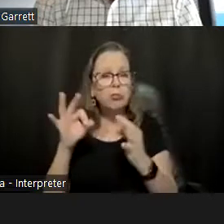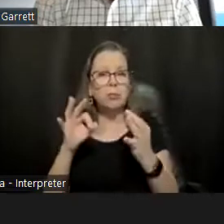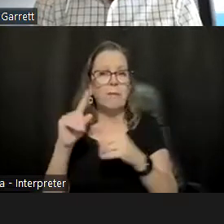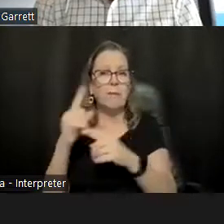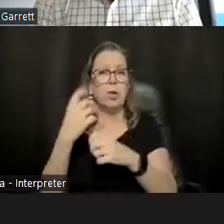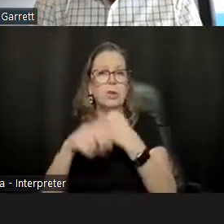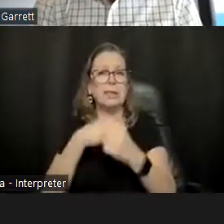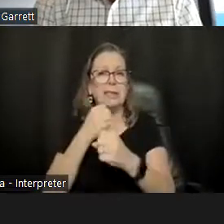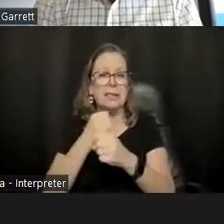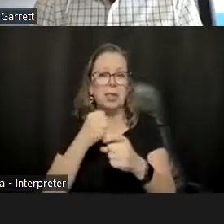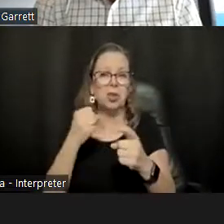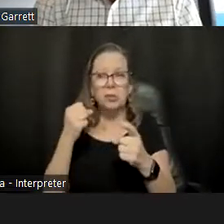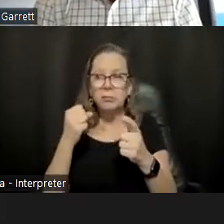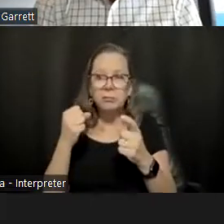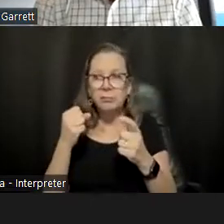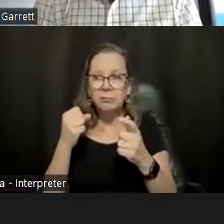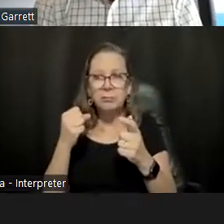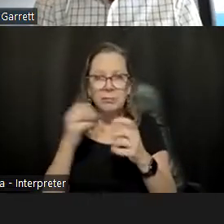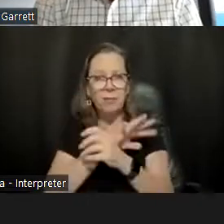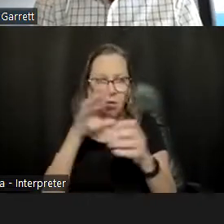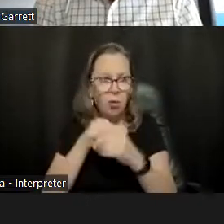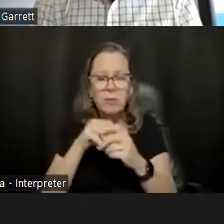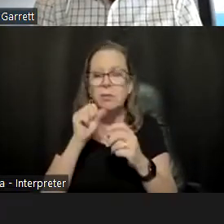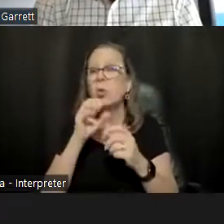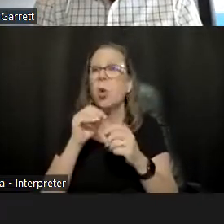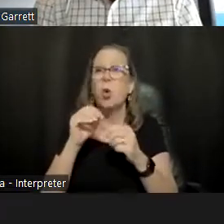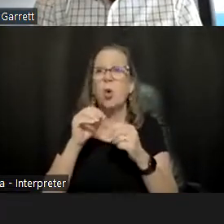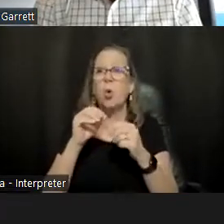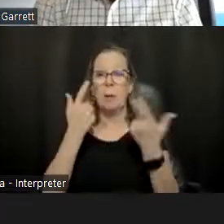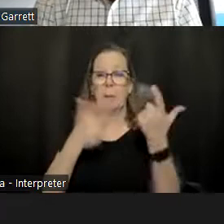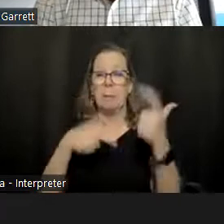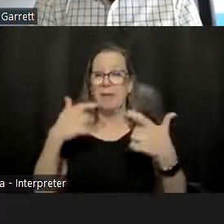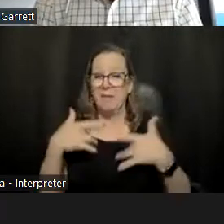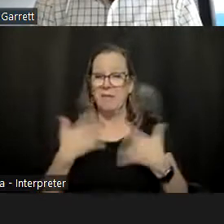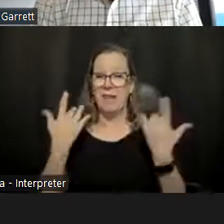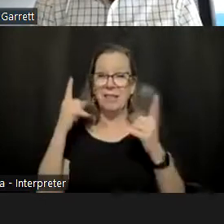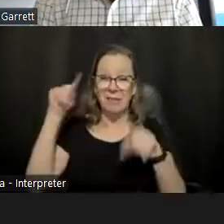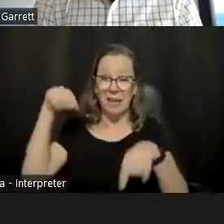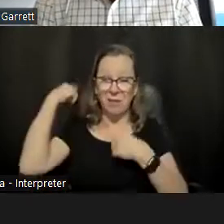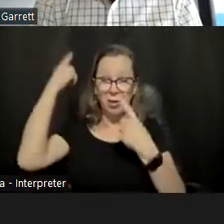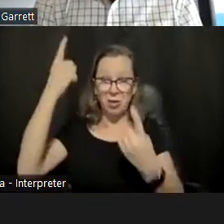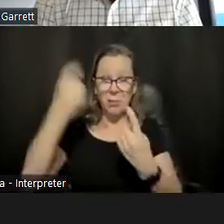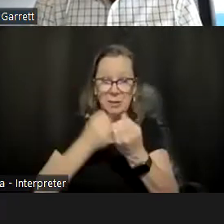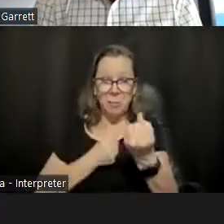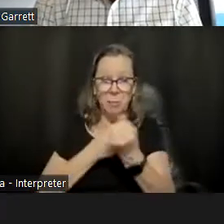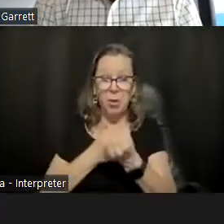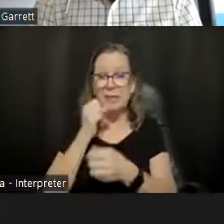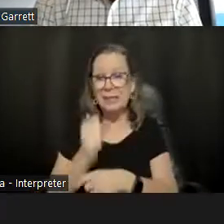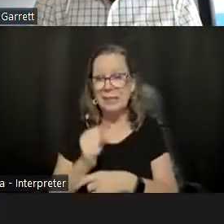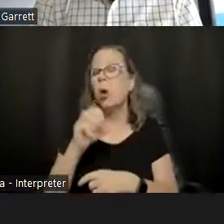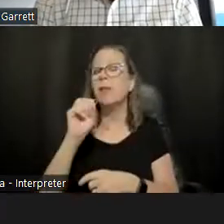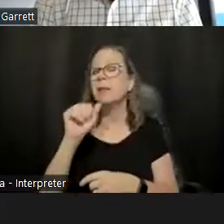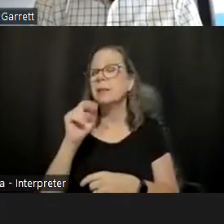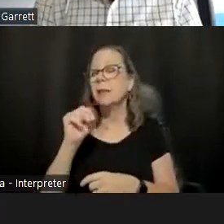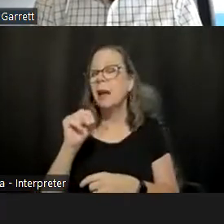first year in Villa Grove, but it's also the single largest event that has ever been sponsored in the